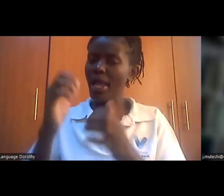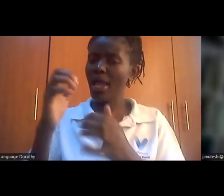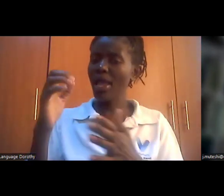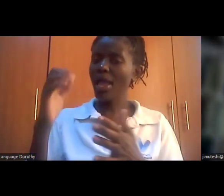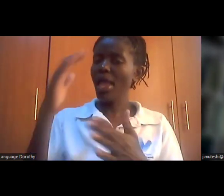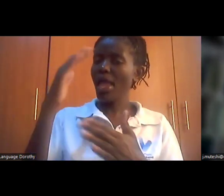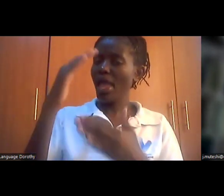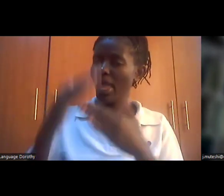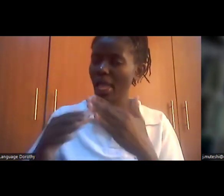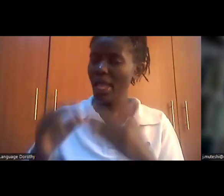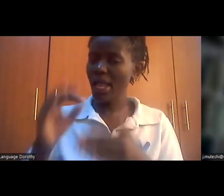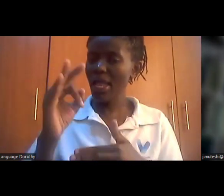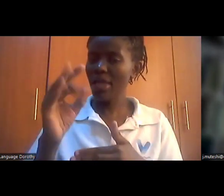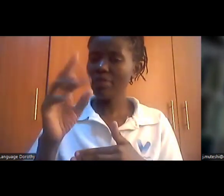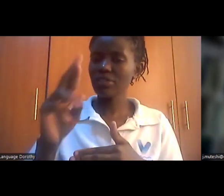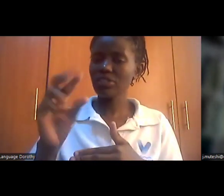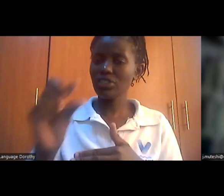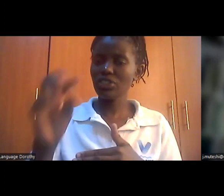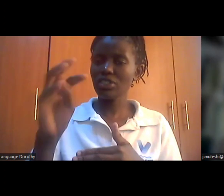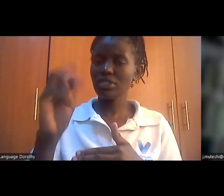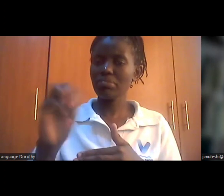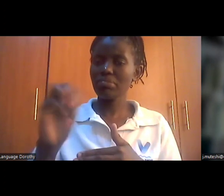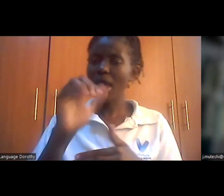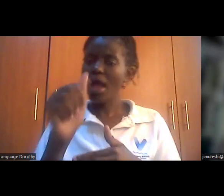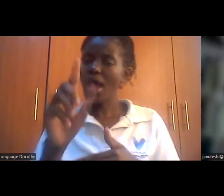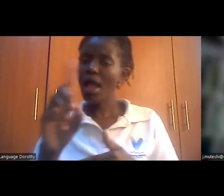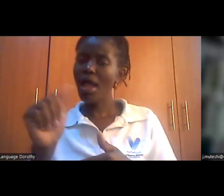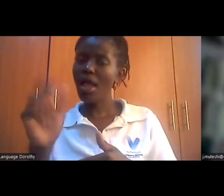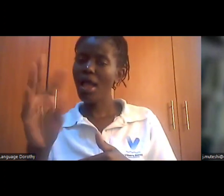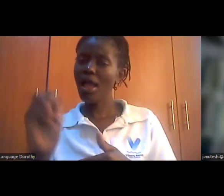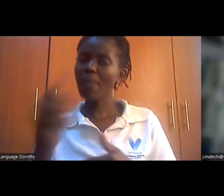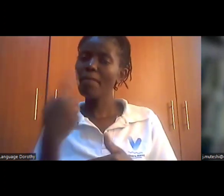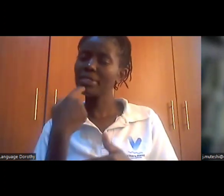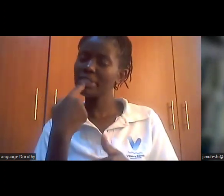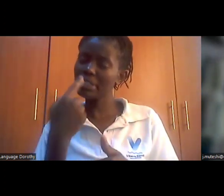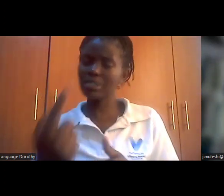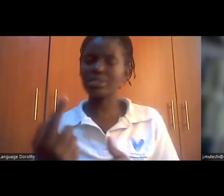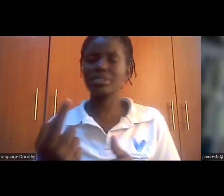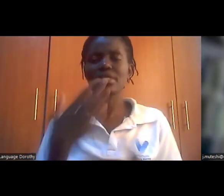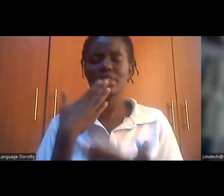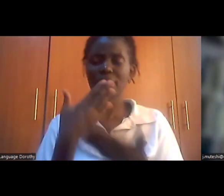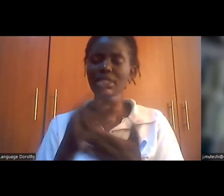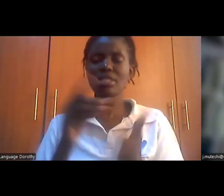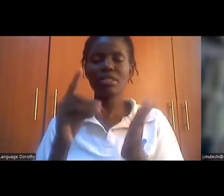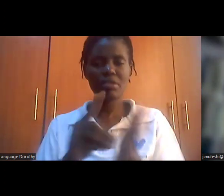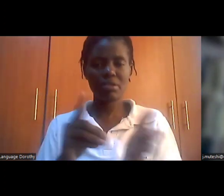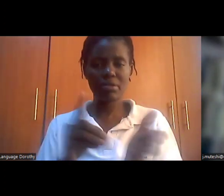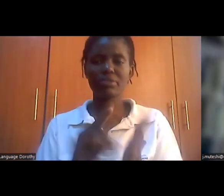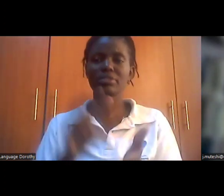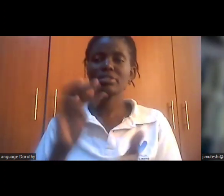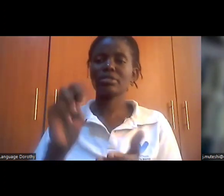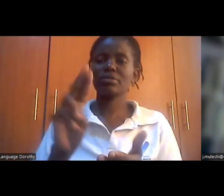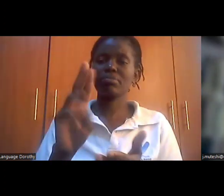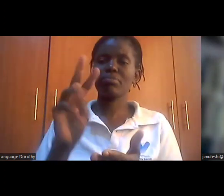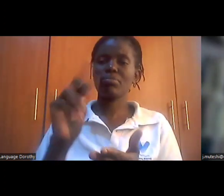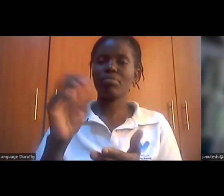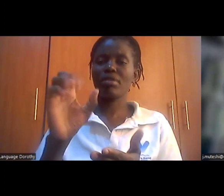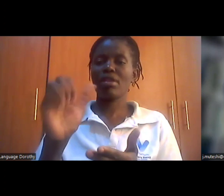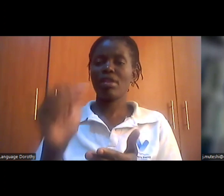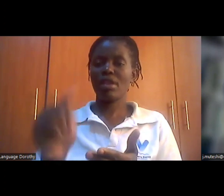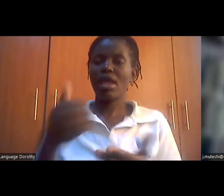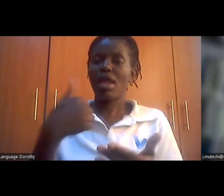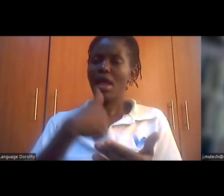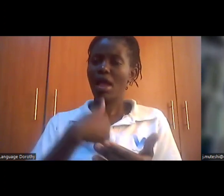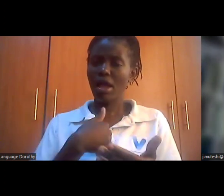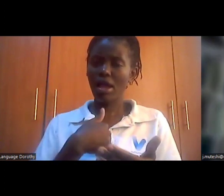Adam says, thank you, Dr. Muna, for this information. The difficulties you're having in Somalia are exactly similar to the ones we experience in